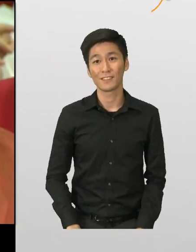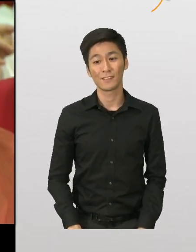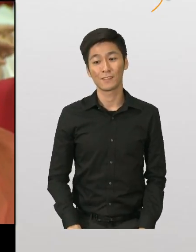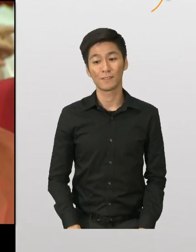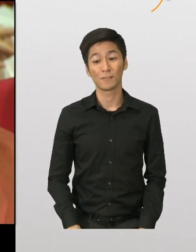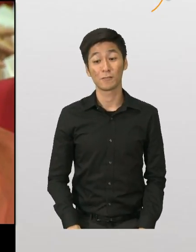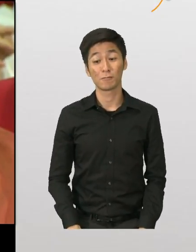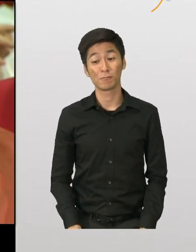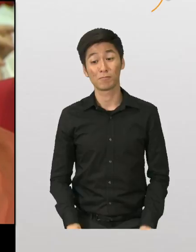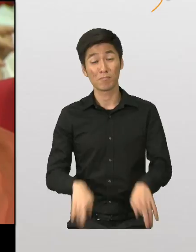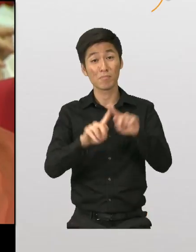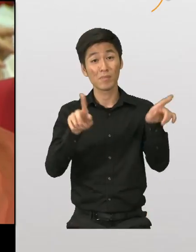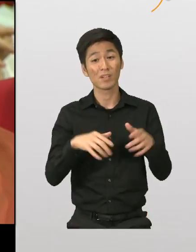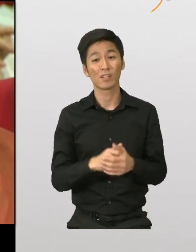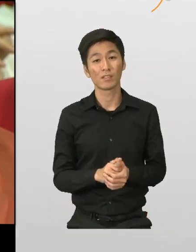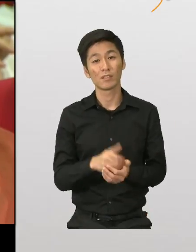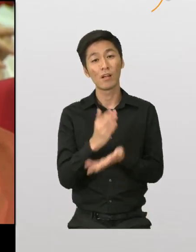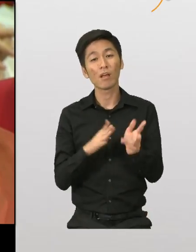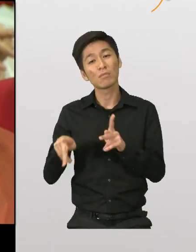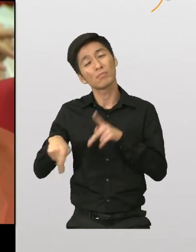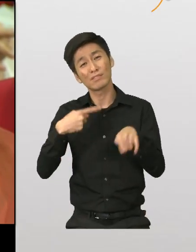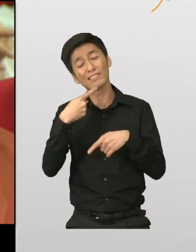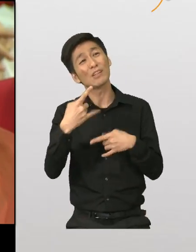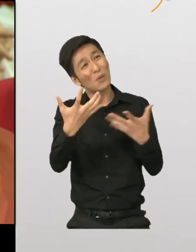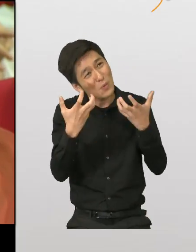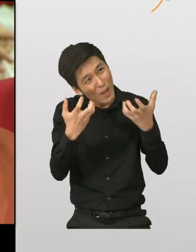But still, he said, my residents are waiting anxiously.